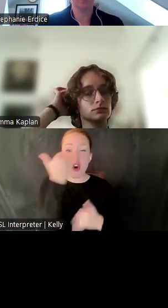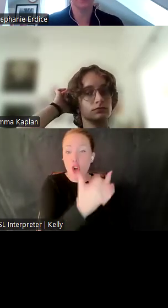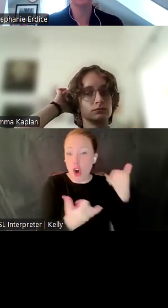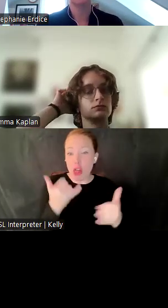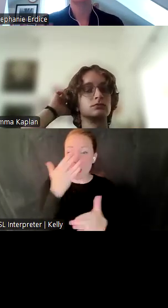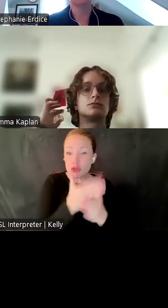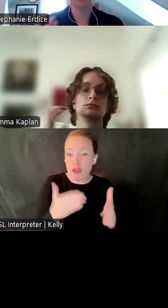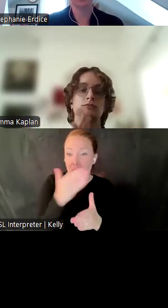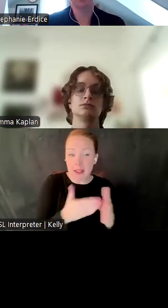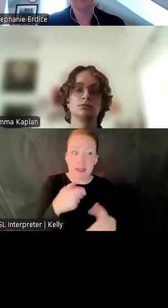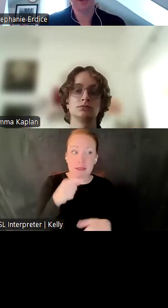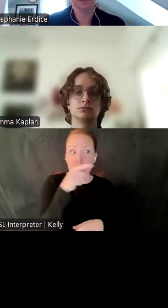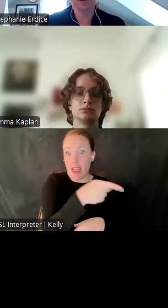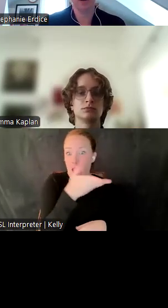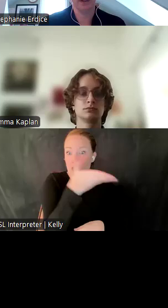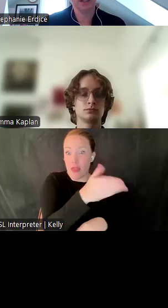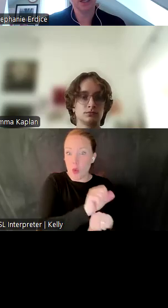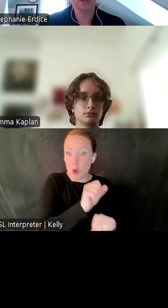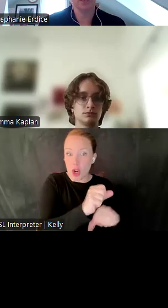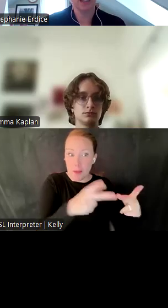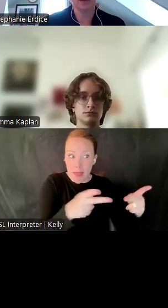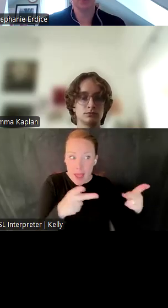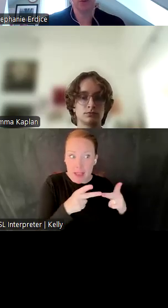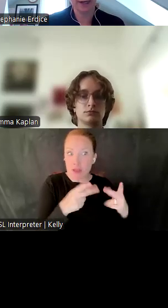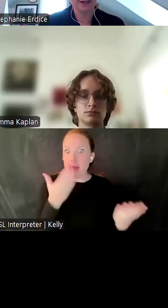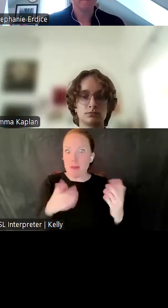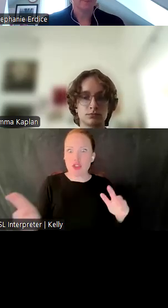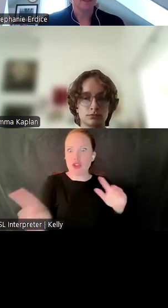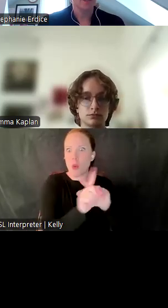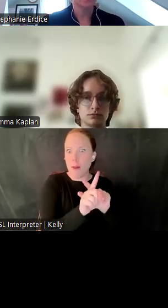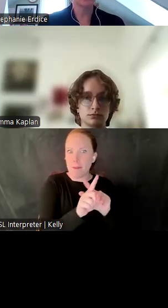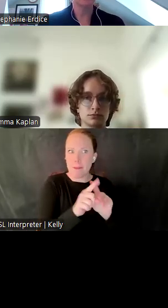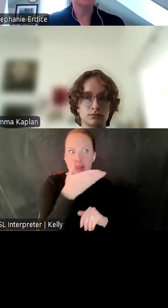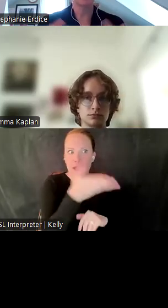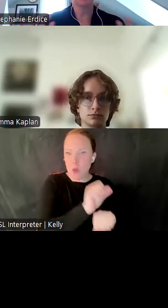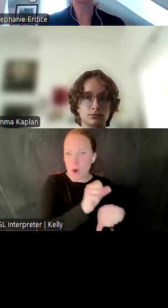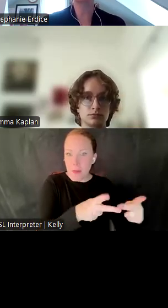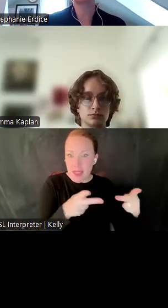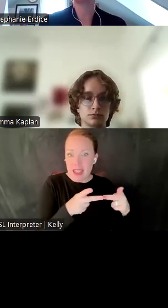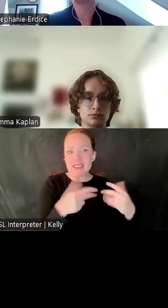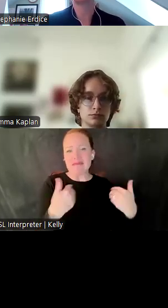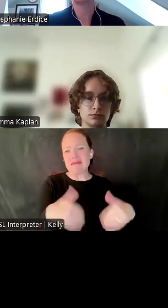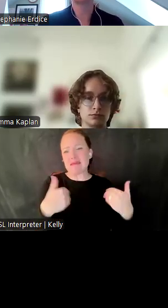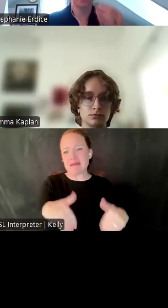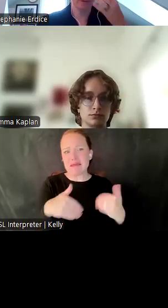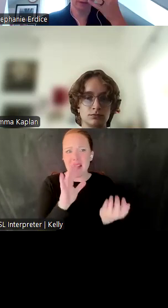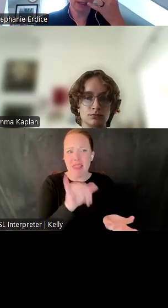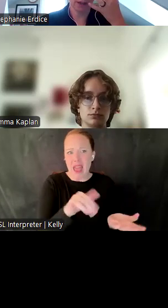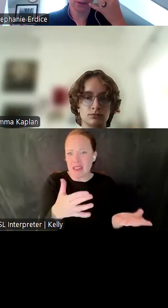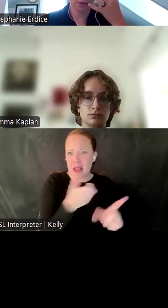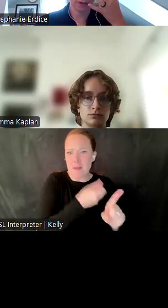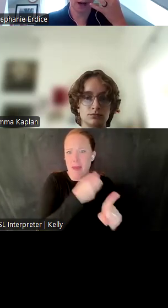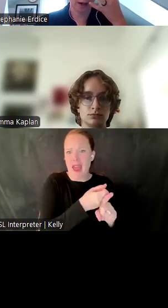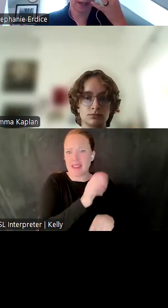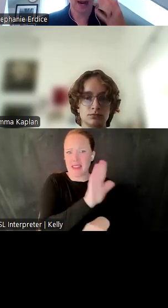up at their workplace that also affects their ability to be employed. So there are other ways that